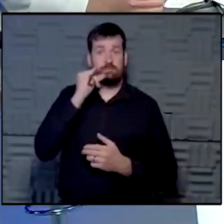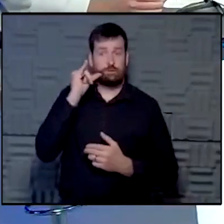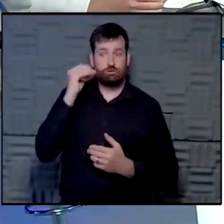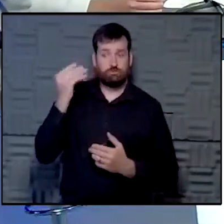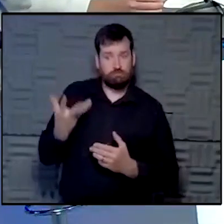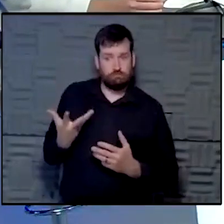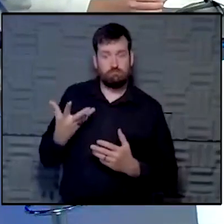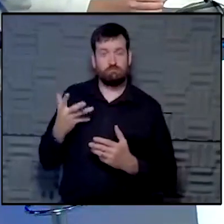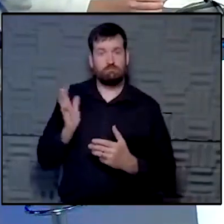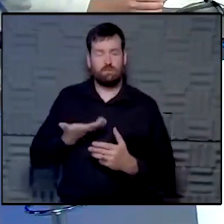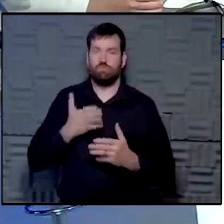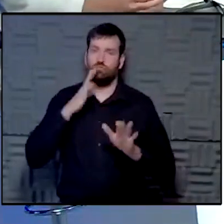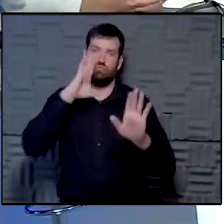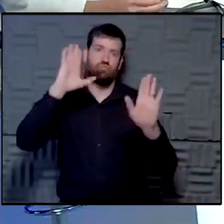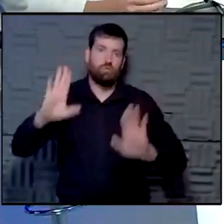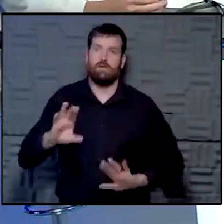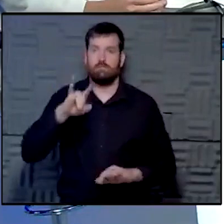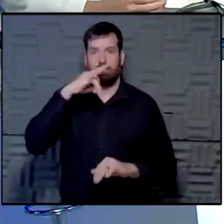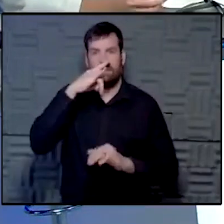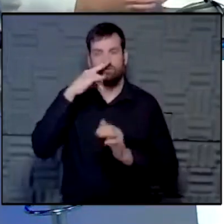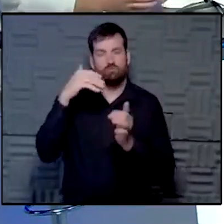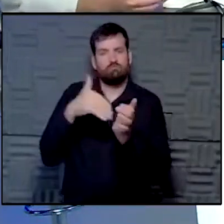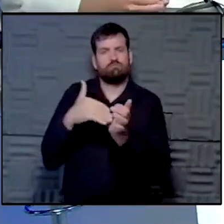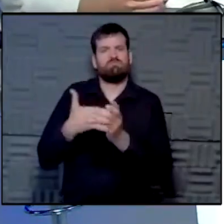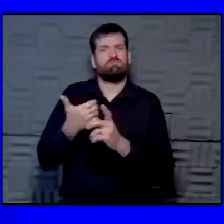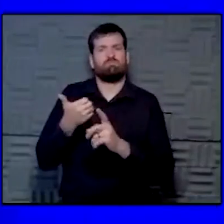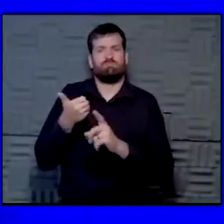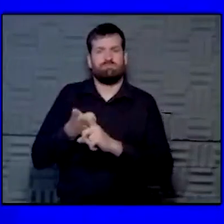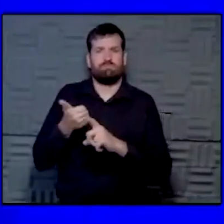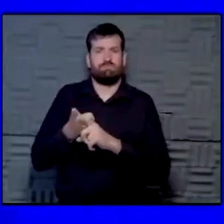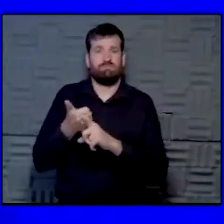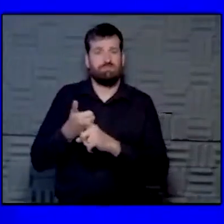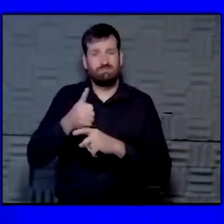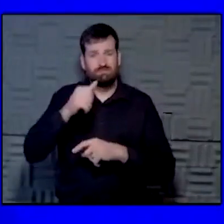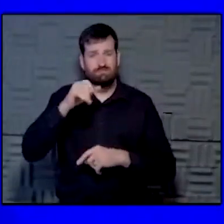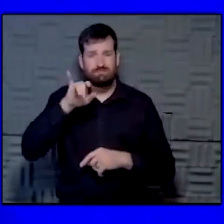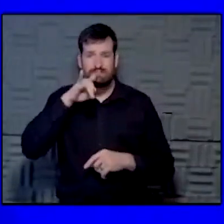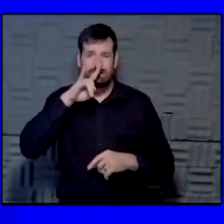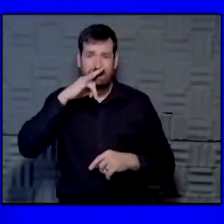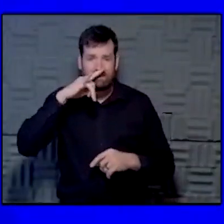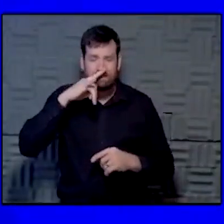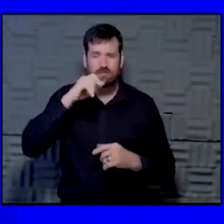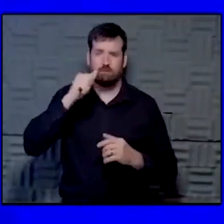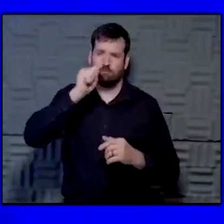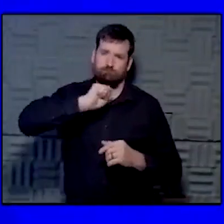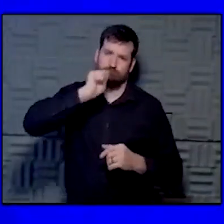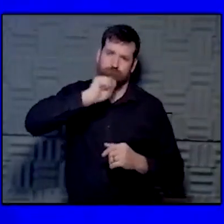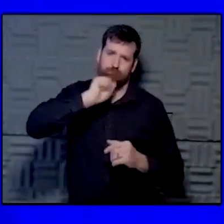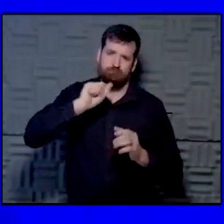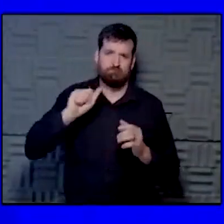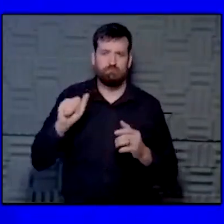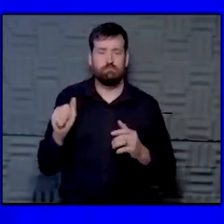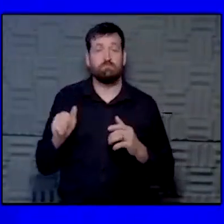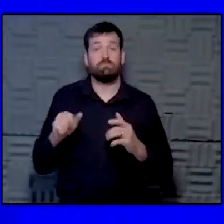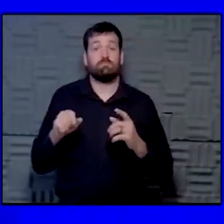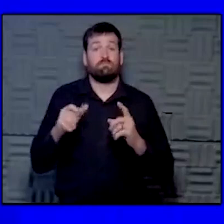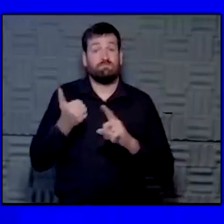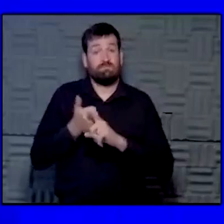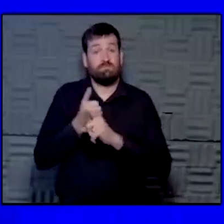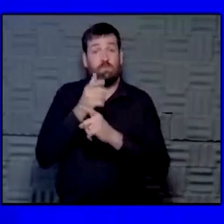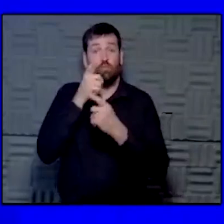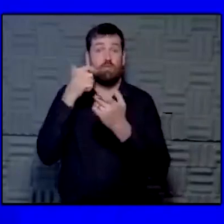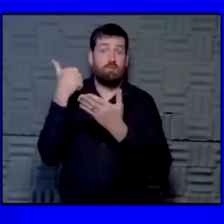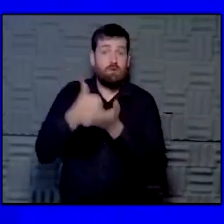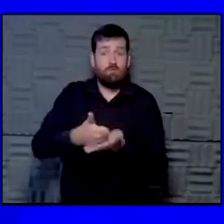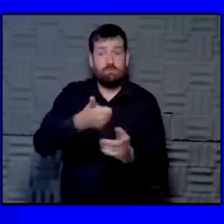with all of our great pediatric guests, children are resilient. This is a really just a small drop in the bucket, but overall it's going to help